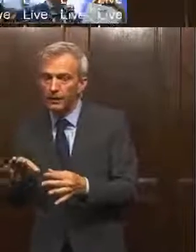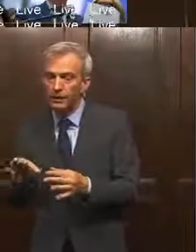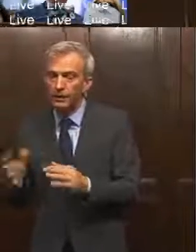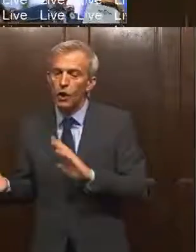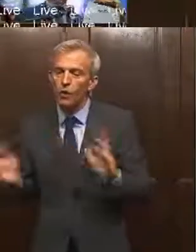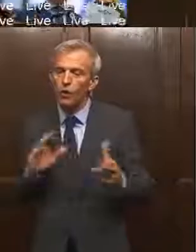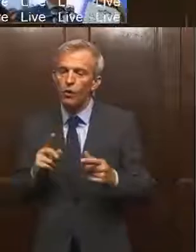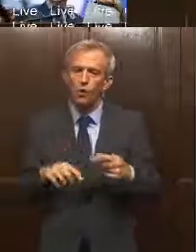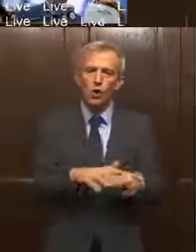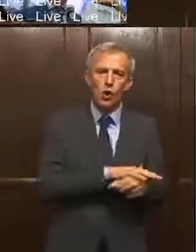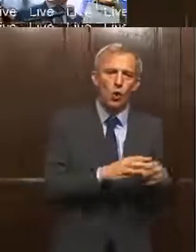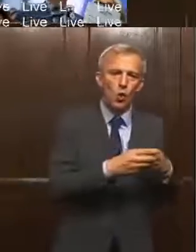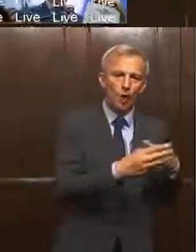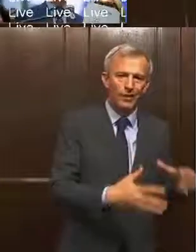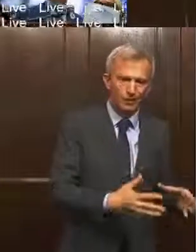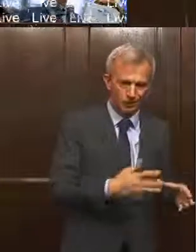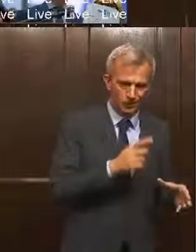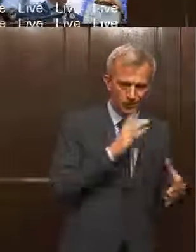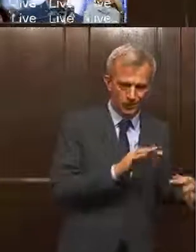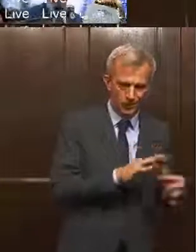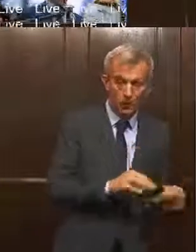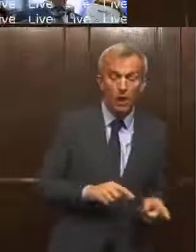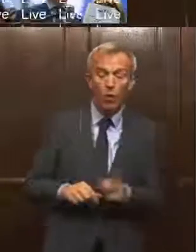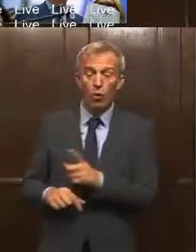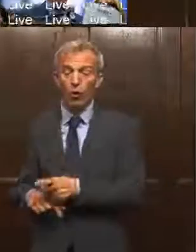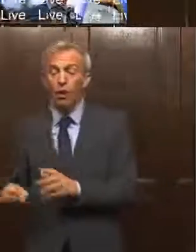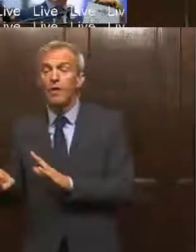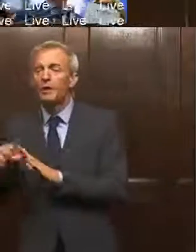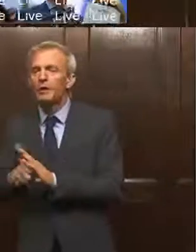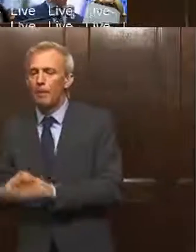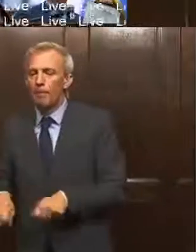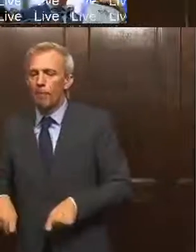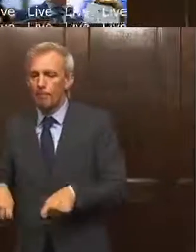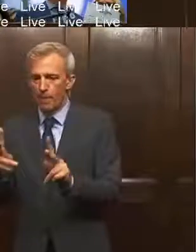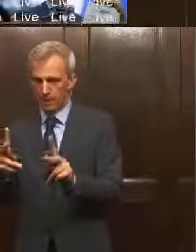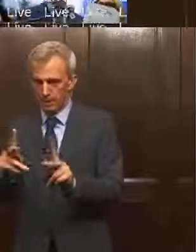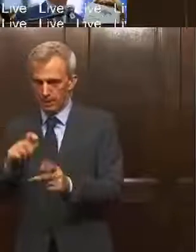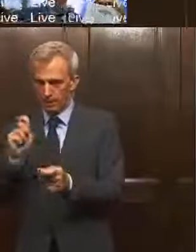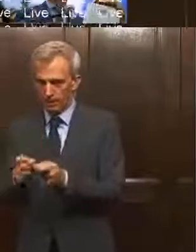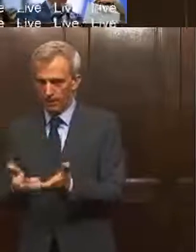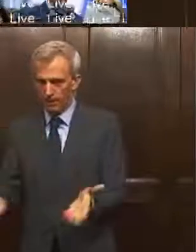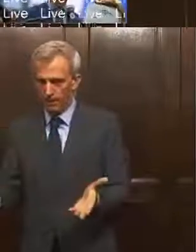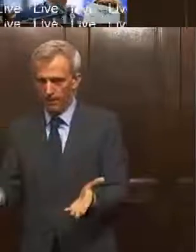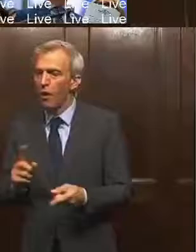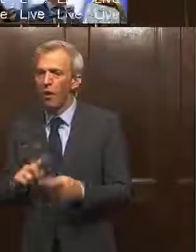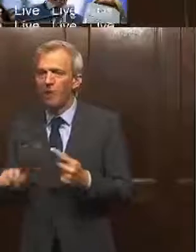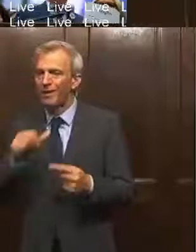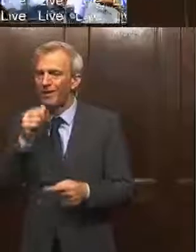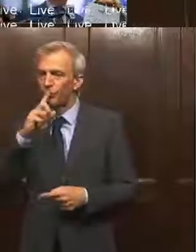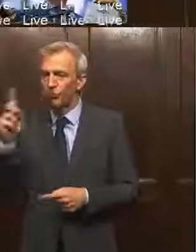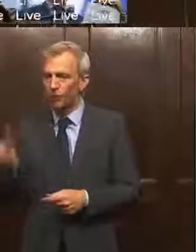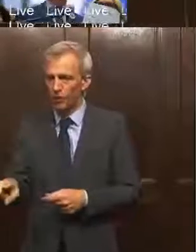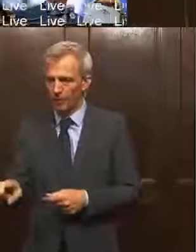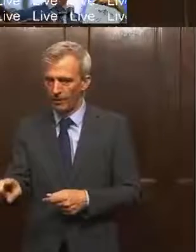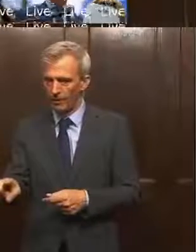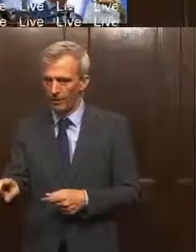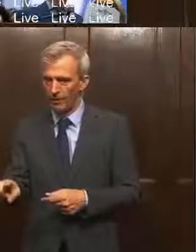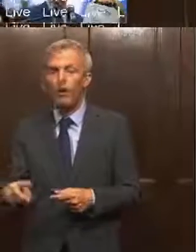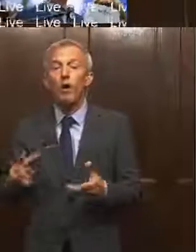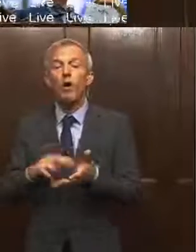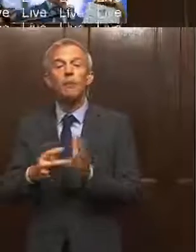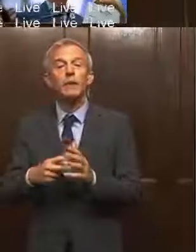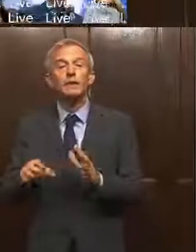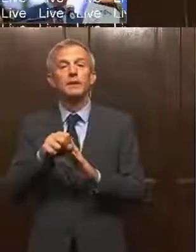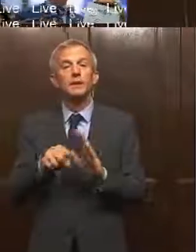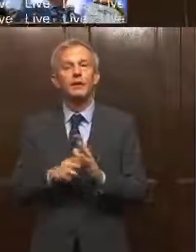say. The state permits certain things, but it doesn't prescribe them. In other words, the state